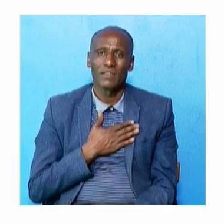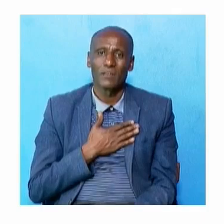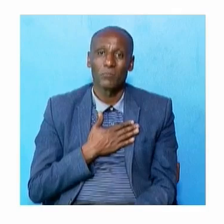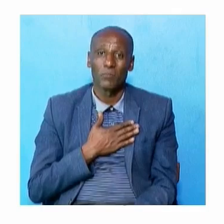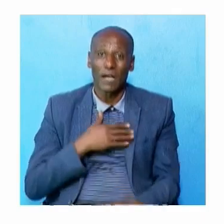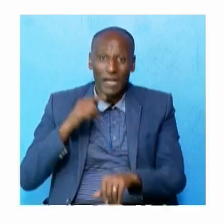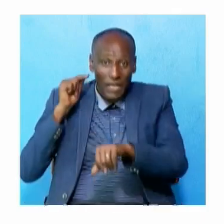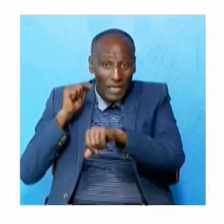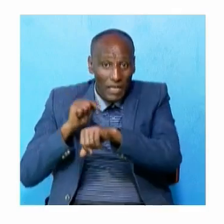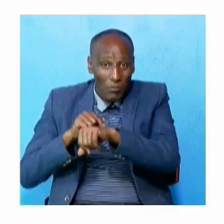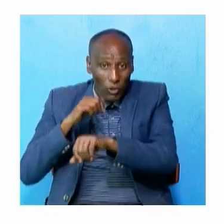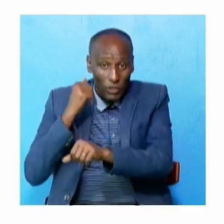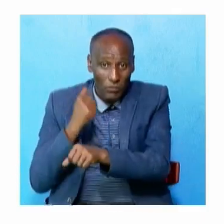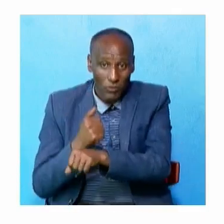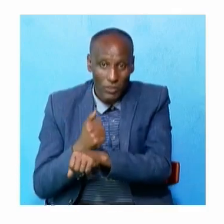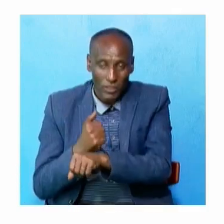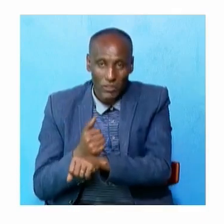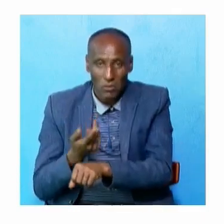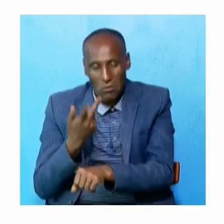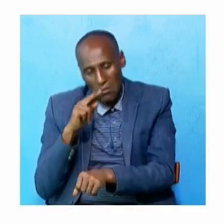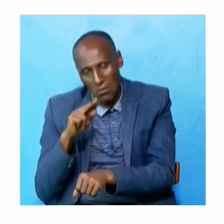appointment, or we can say my class,